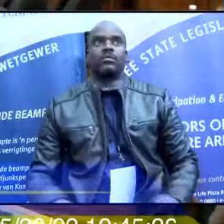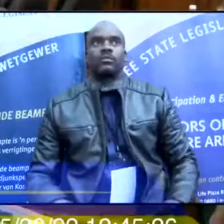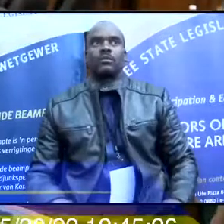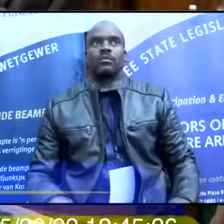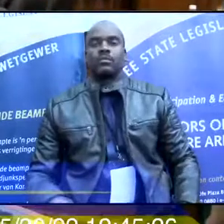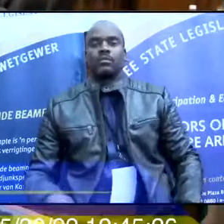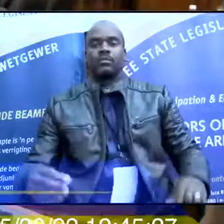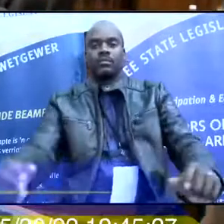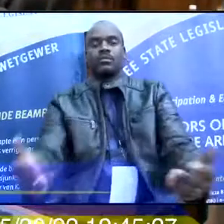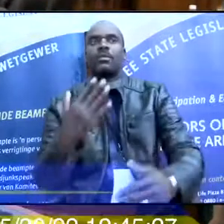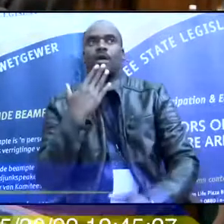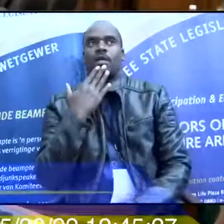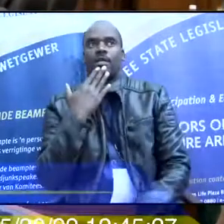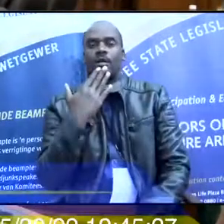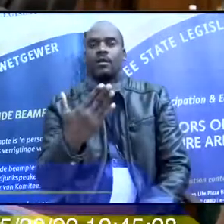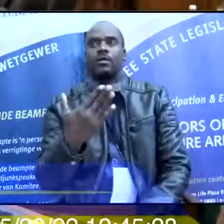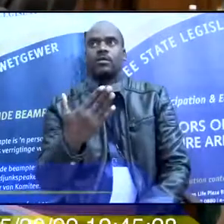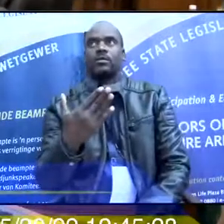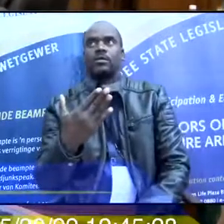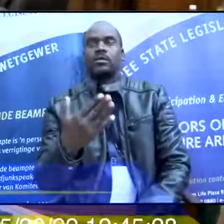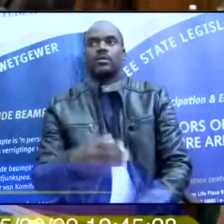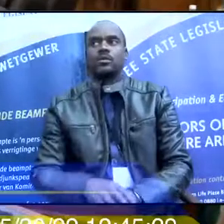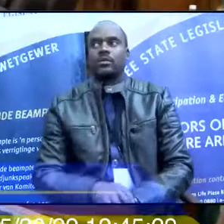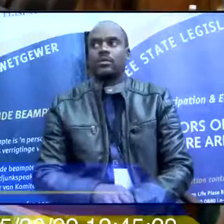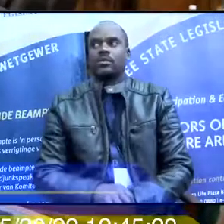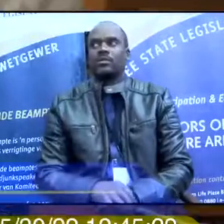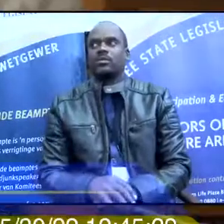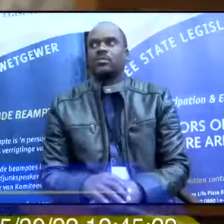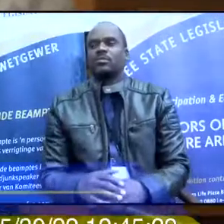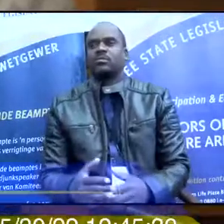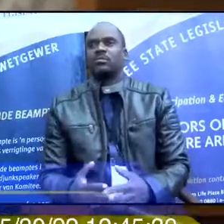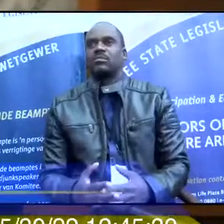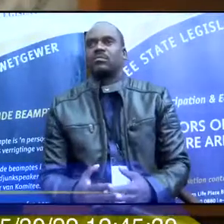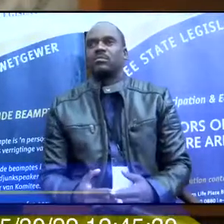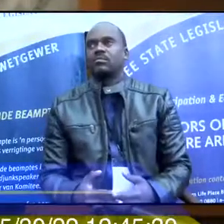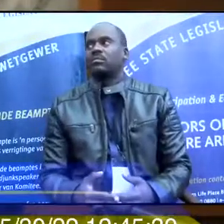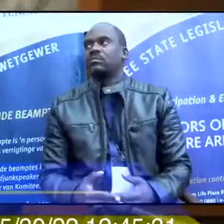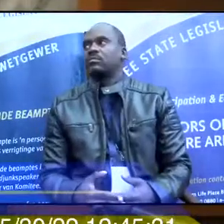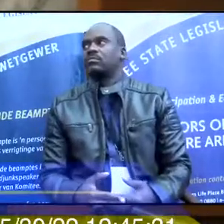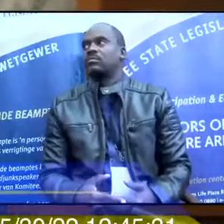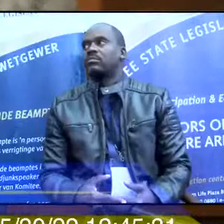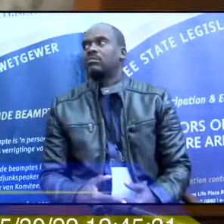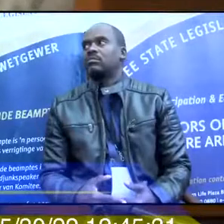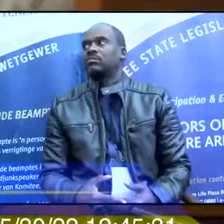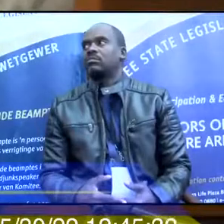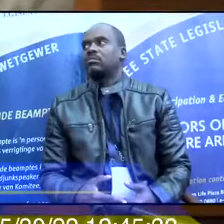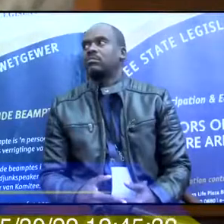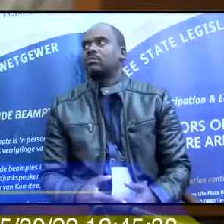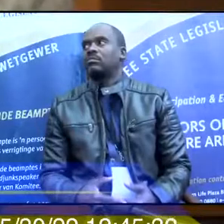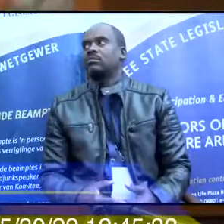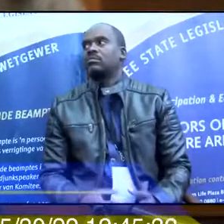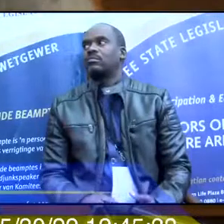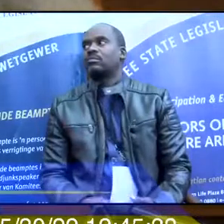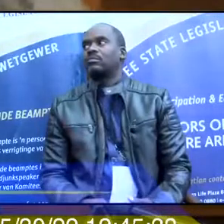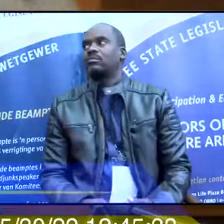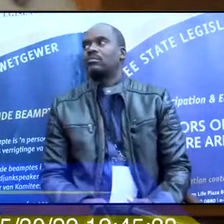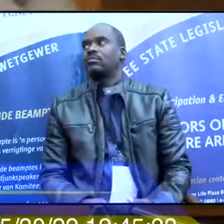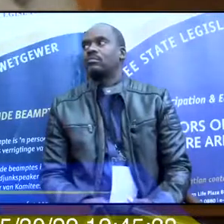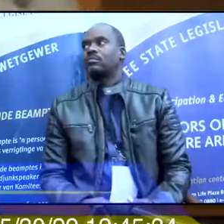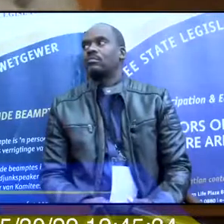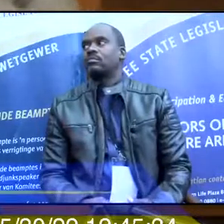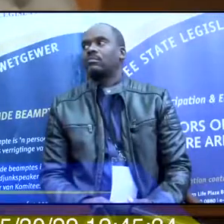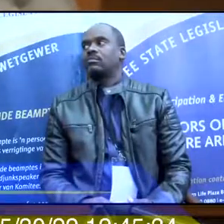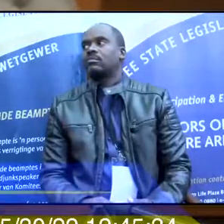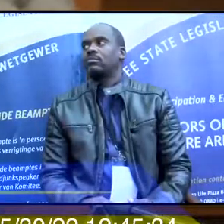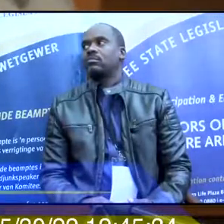now thanks er i'm not sure what i'm on i must press which